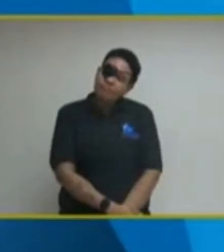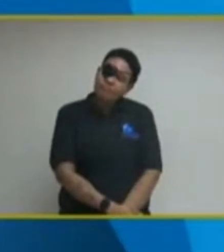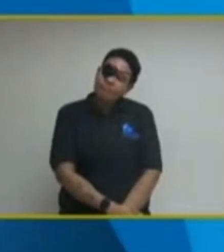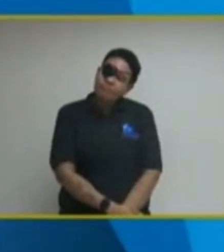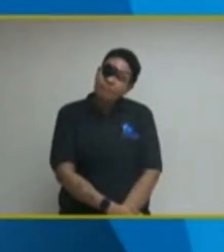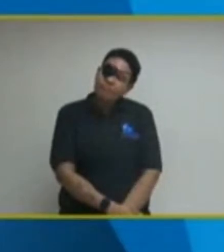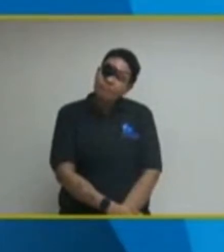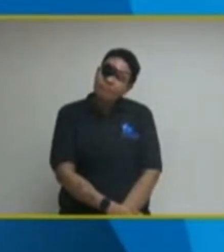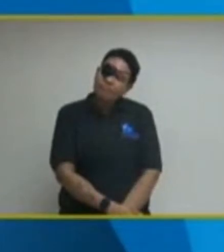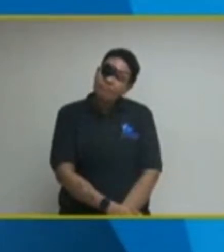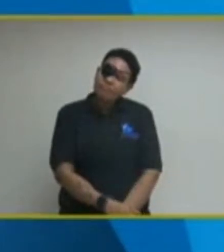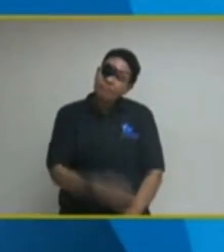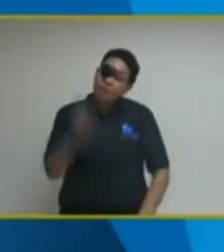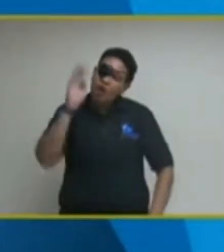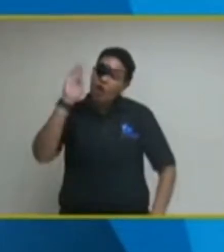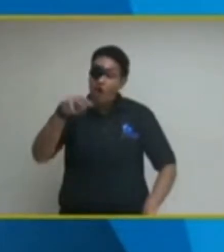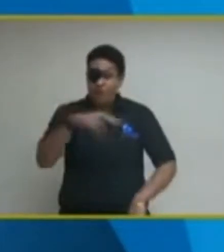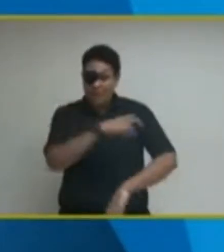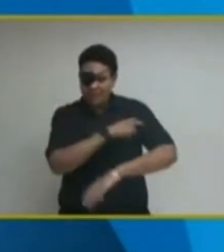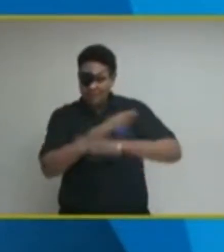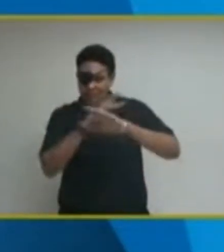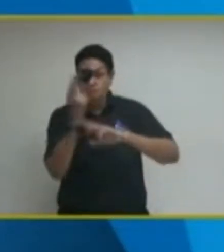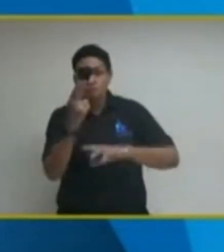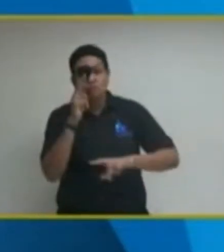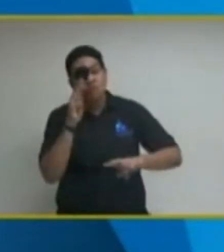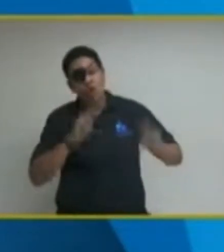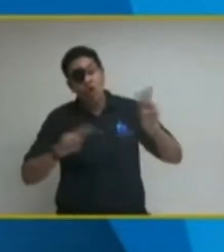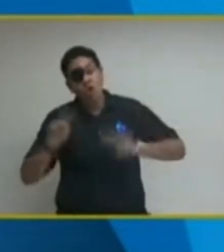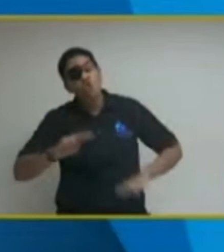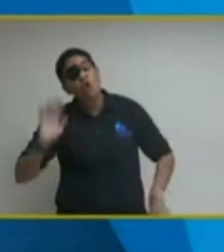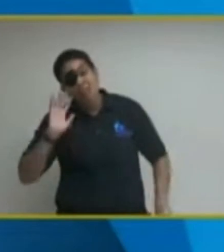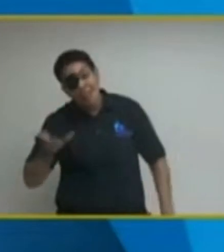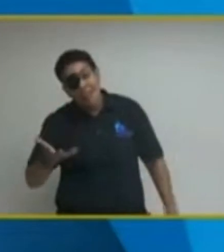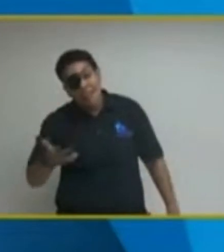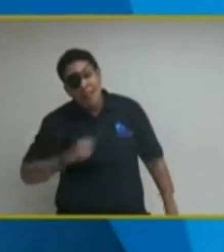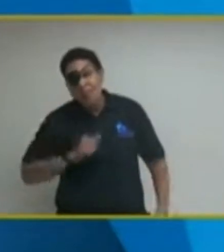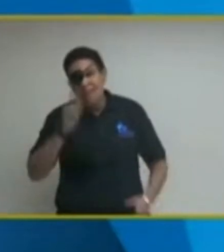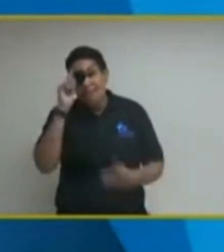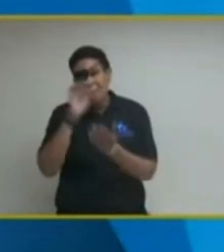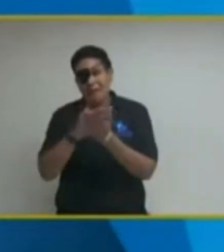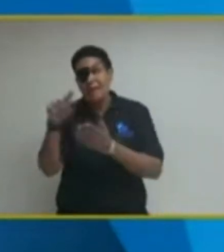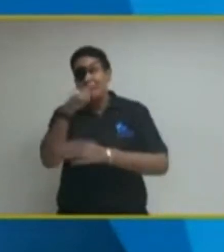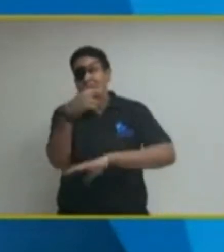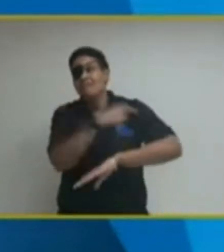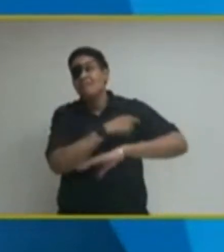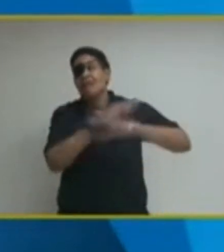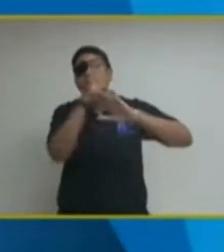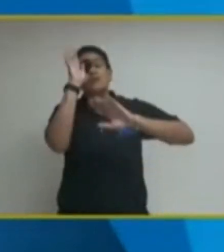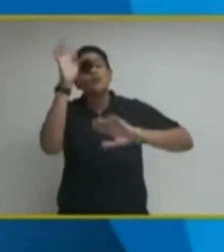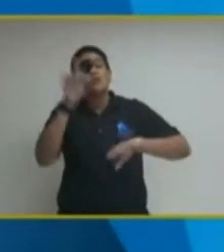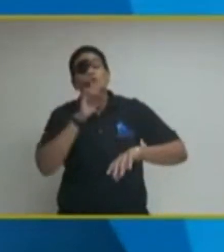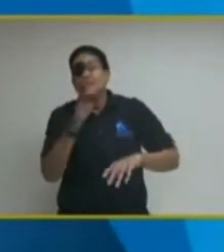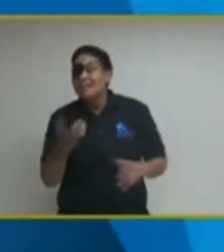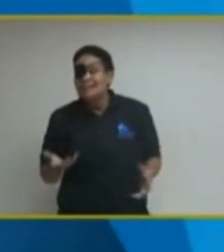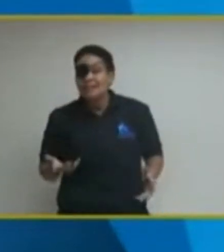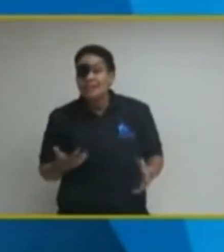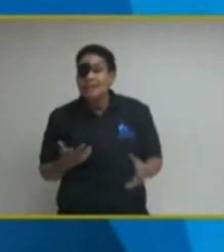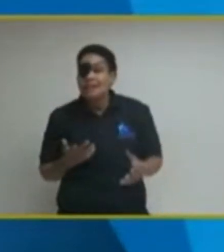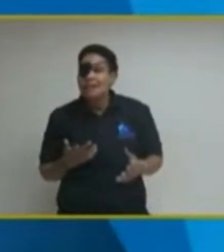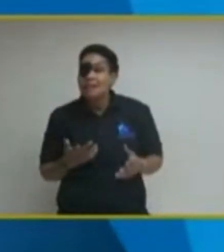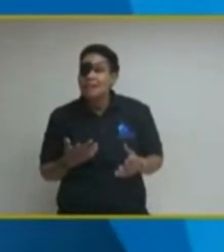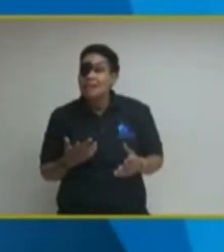monitoring all the vaccines that are being used. So I do believe that these vaccines will be a very, very safe